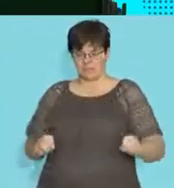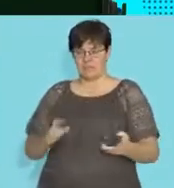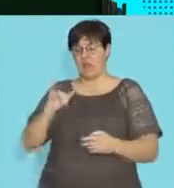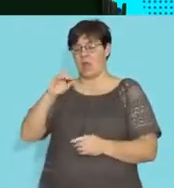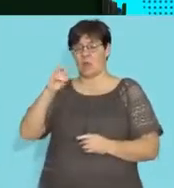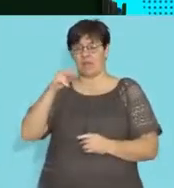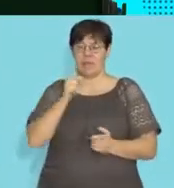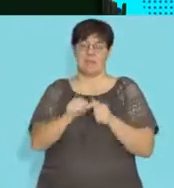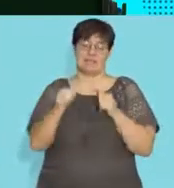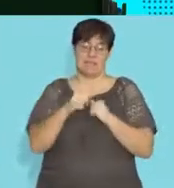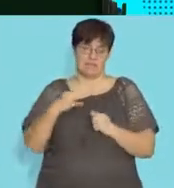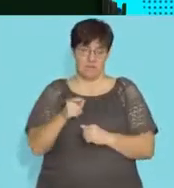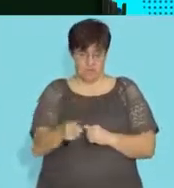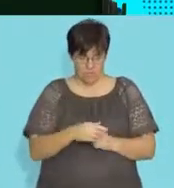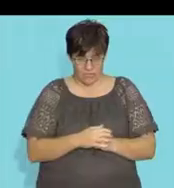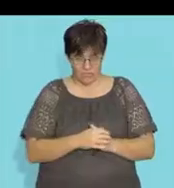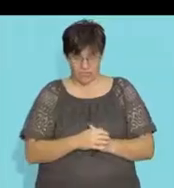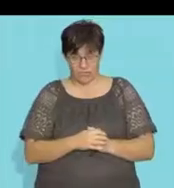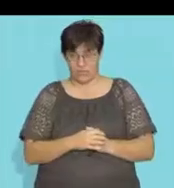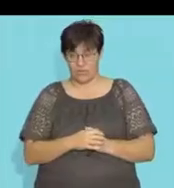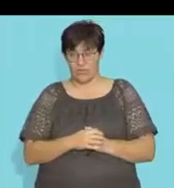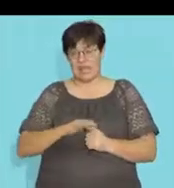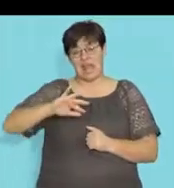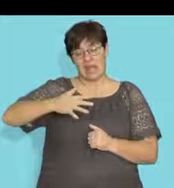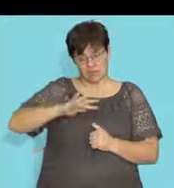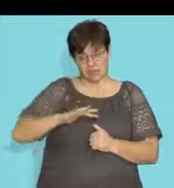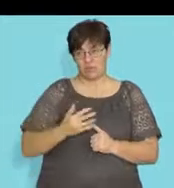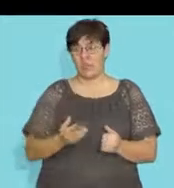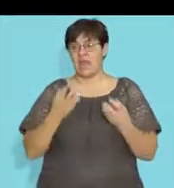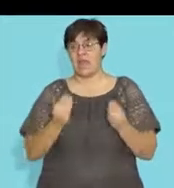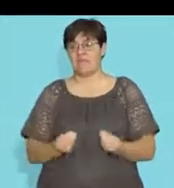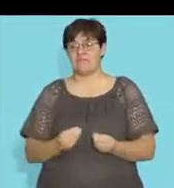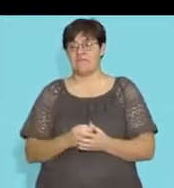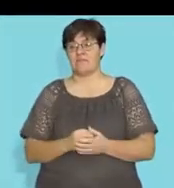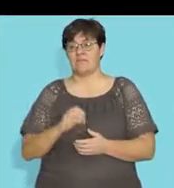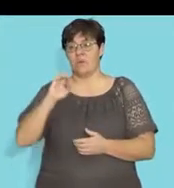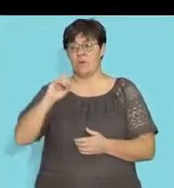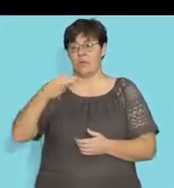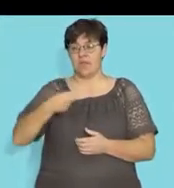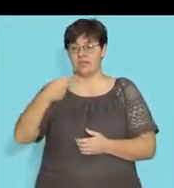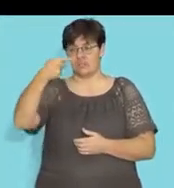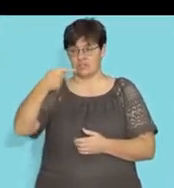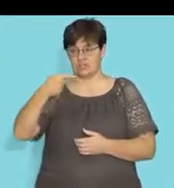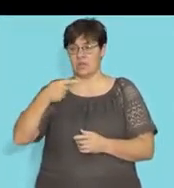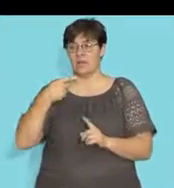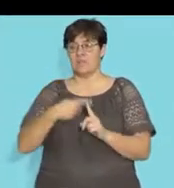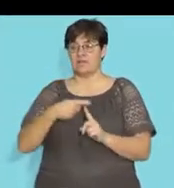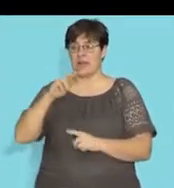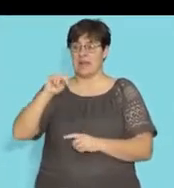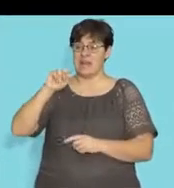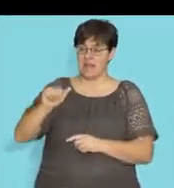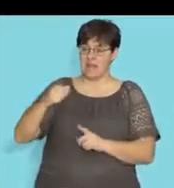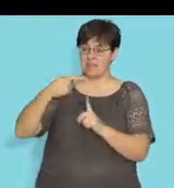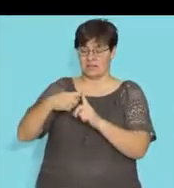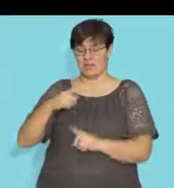in ionic form. So at equilibrium, you will have almost all of it